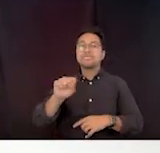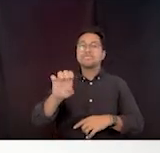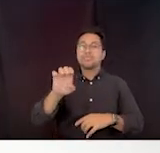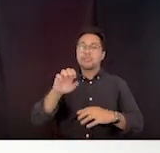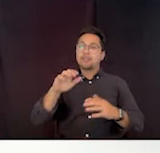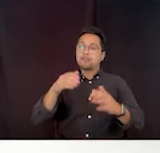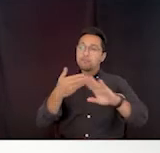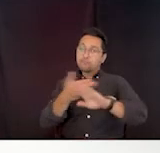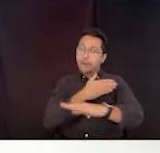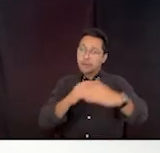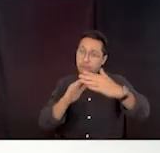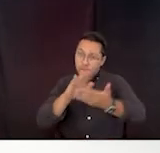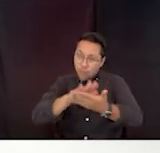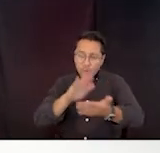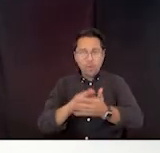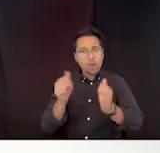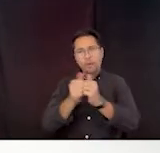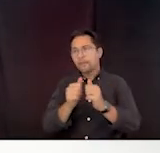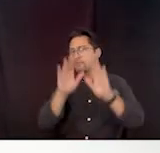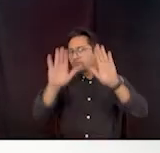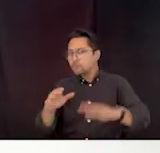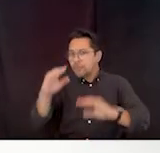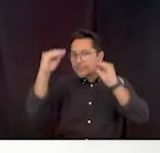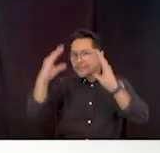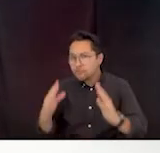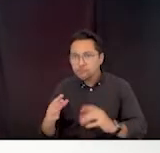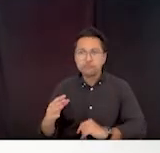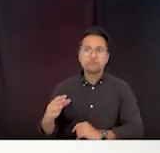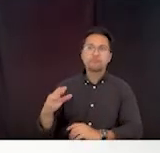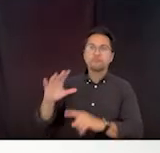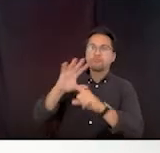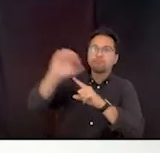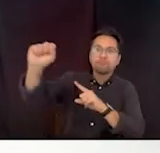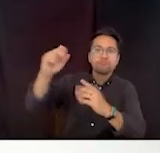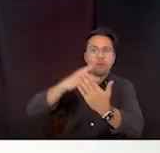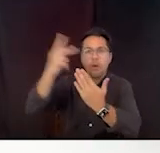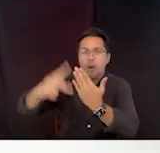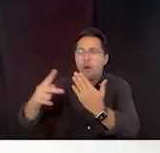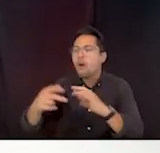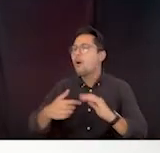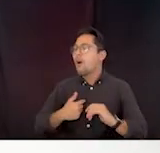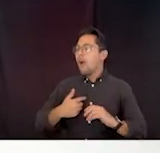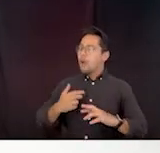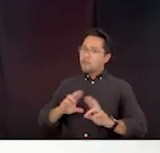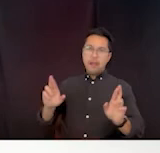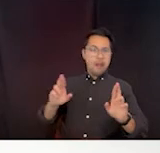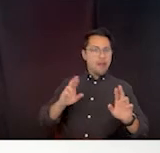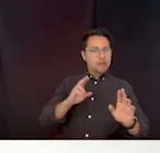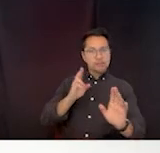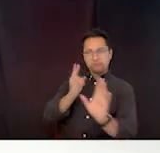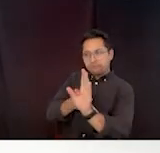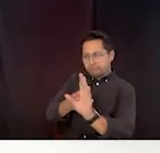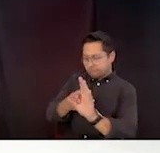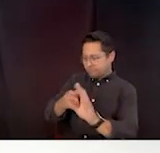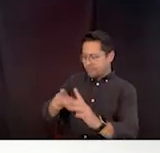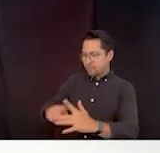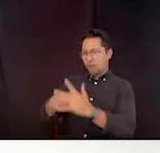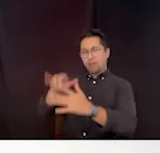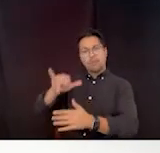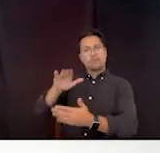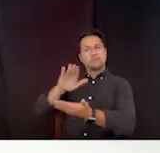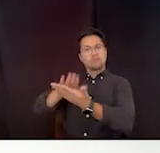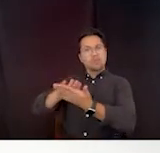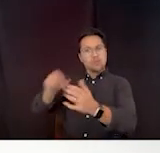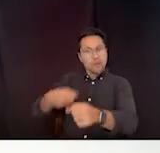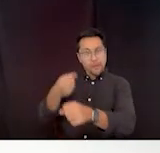school, with a great teacher. It was a great program, and I was all set to have him enrolled at the beginning of the school year.